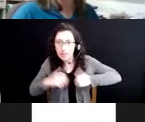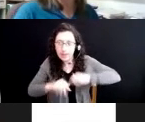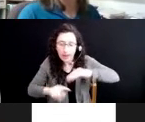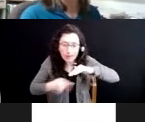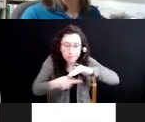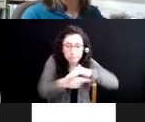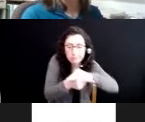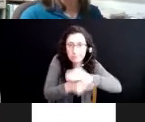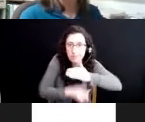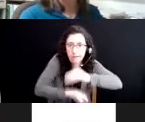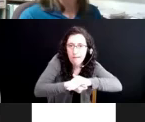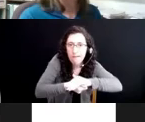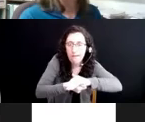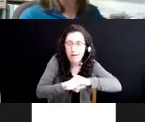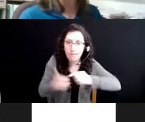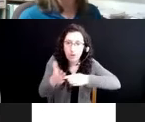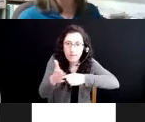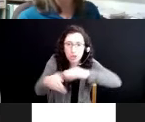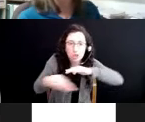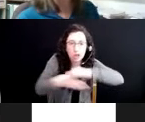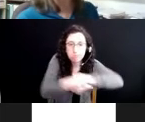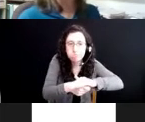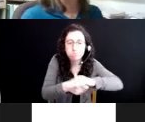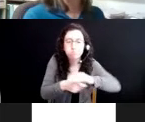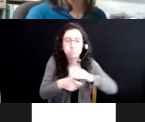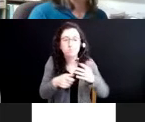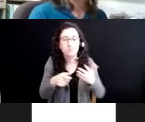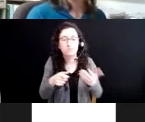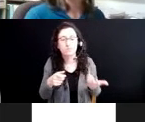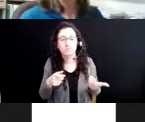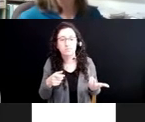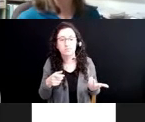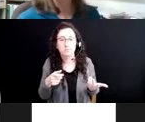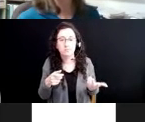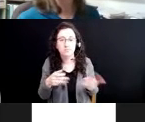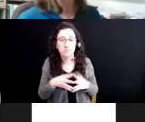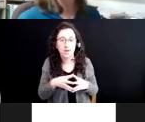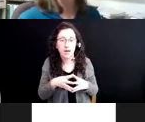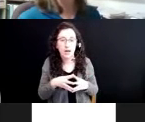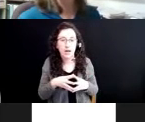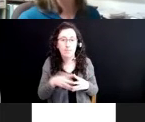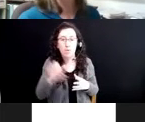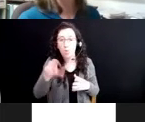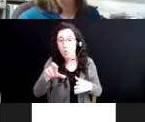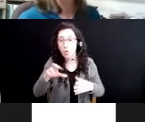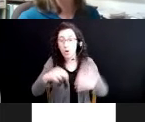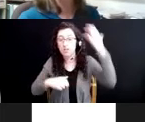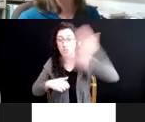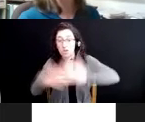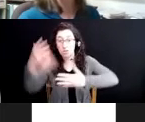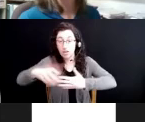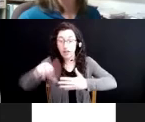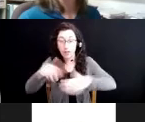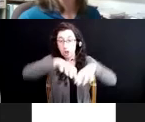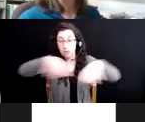spots for denning animals. They're foraging areas, their